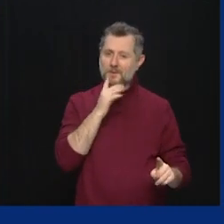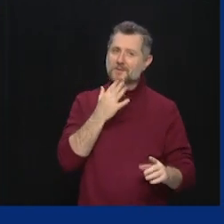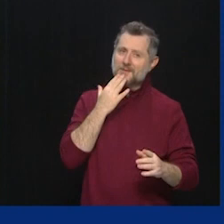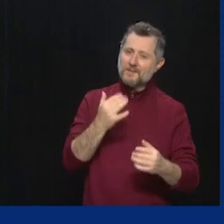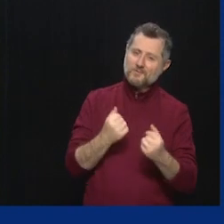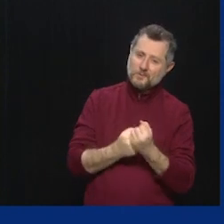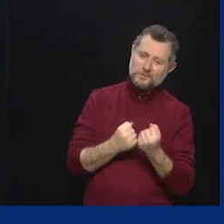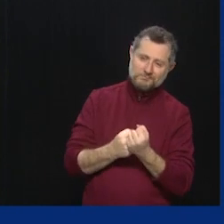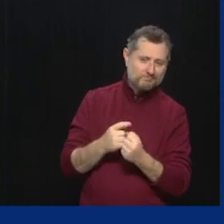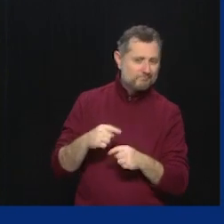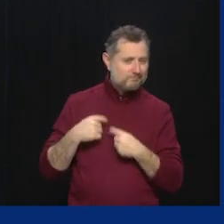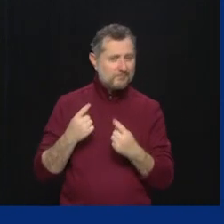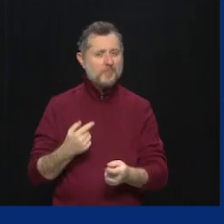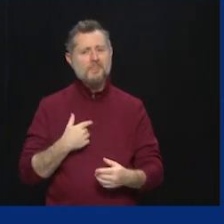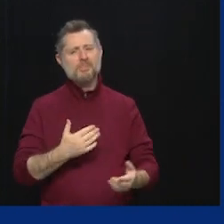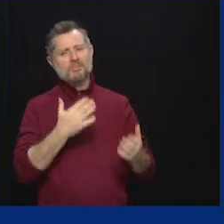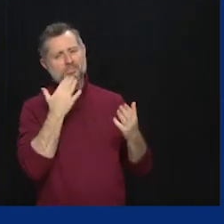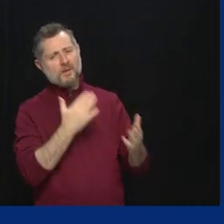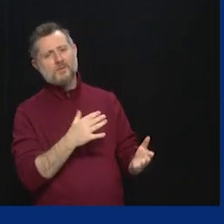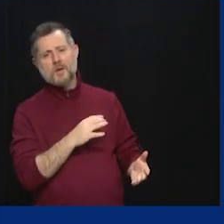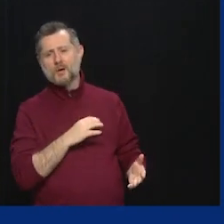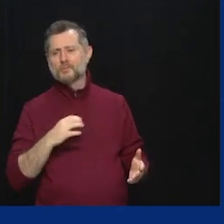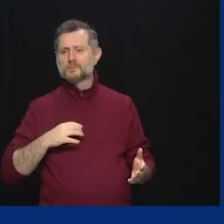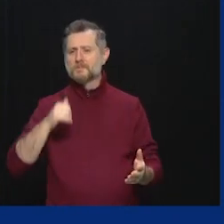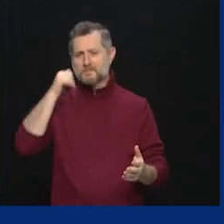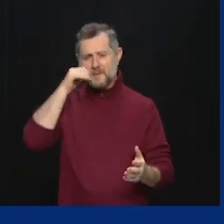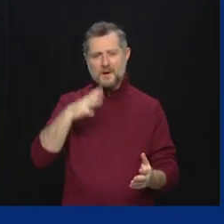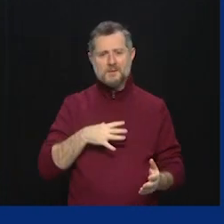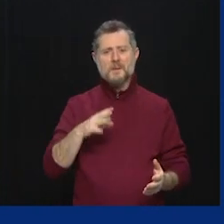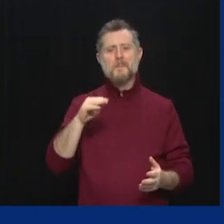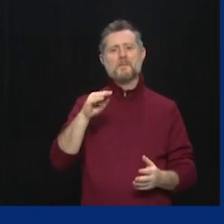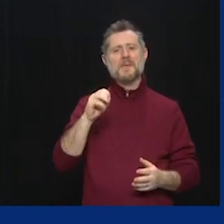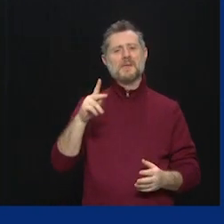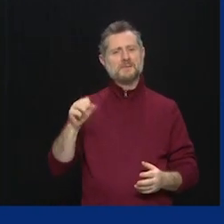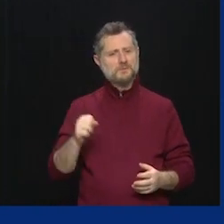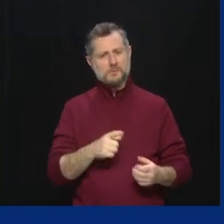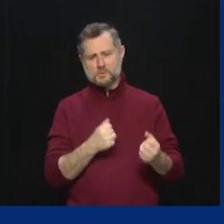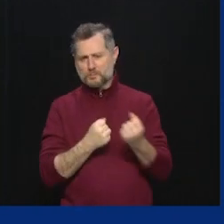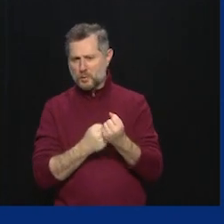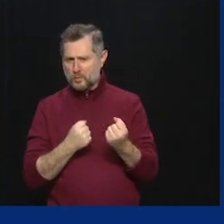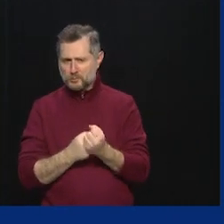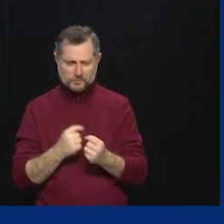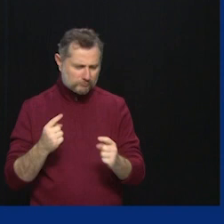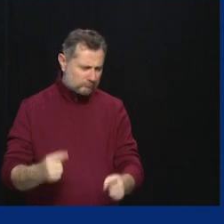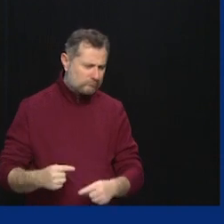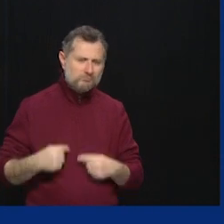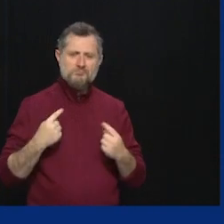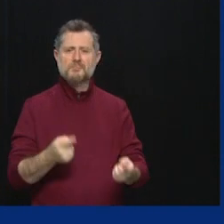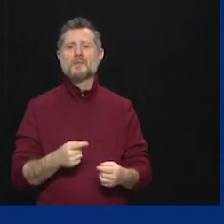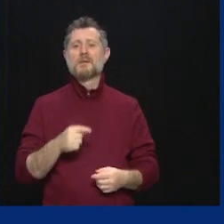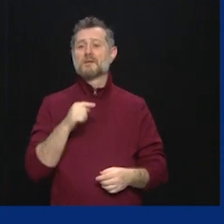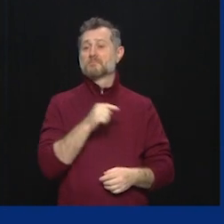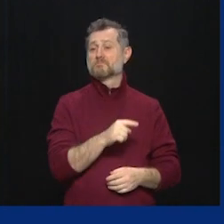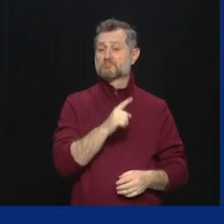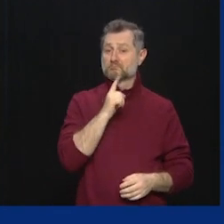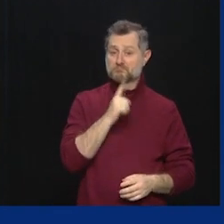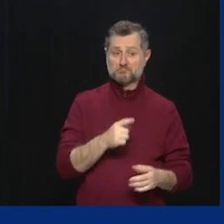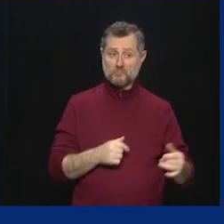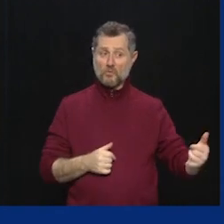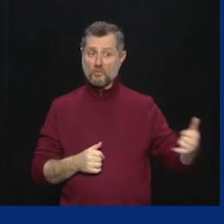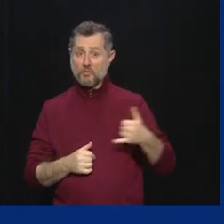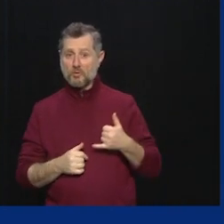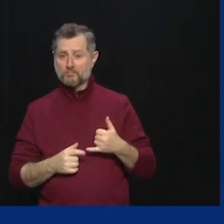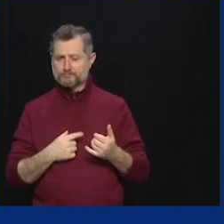Greg Meeks. His support has been there from the beginning. Congressman, you got on the phone with me. You gave it to me straight. You told me what we needed